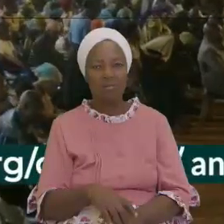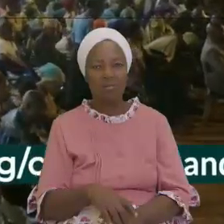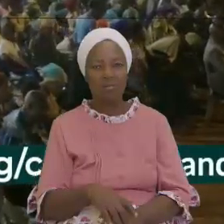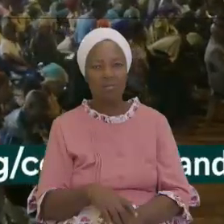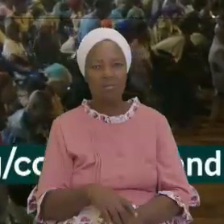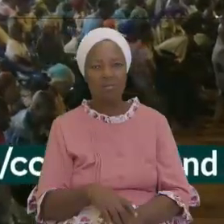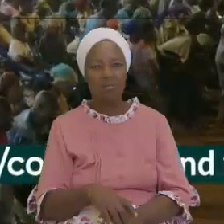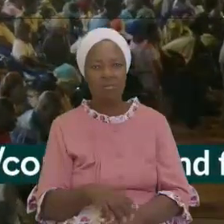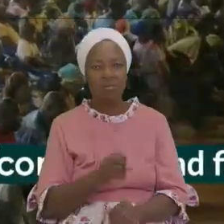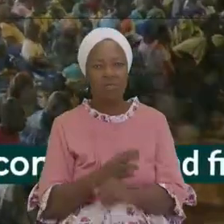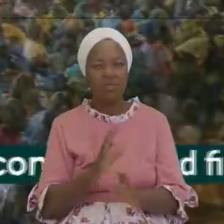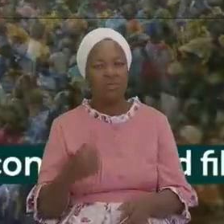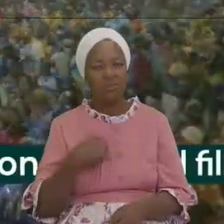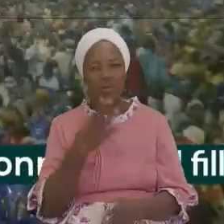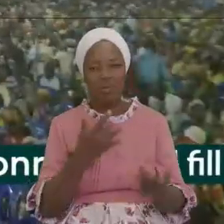Counselor, we are waiting.